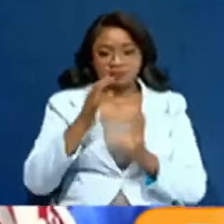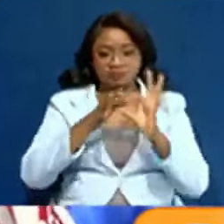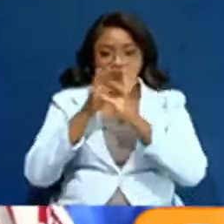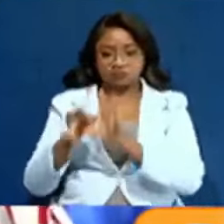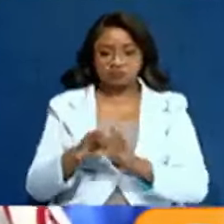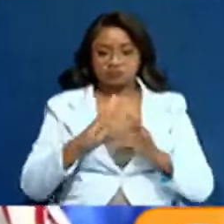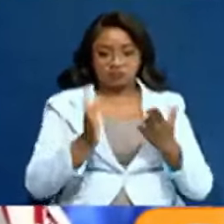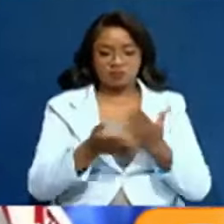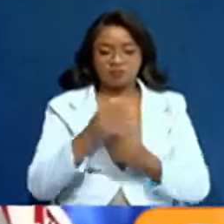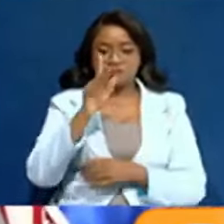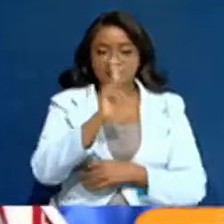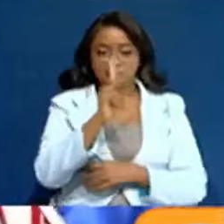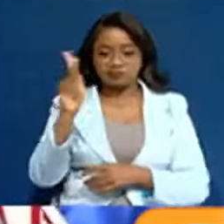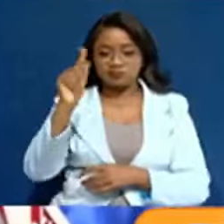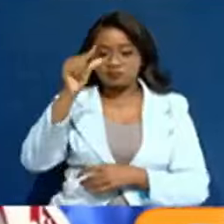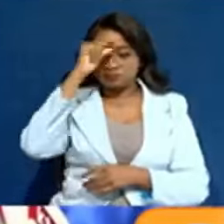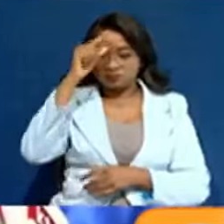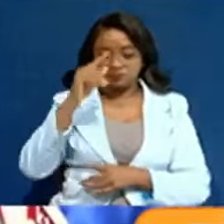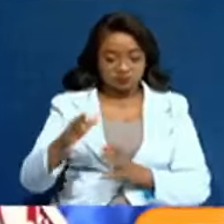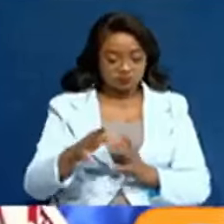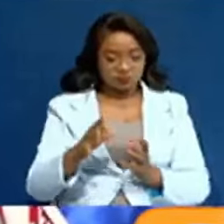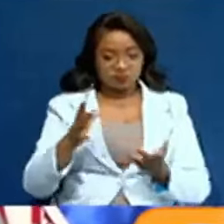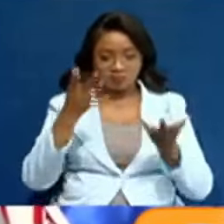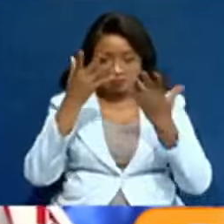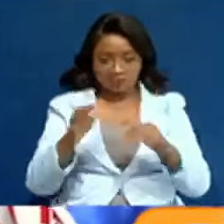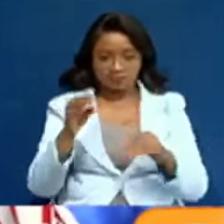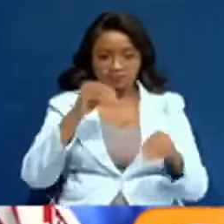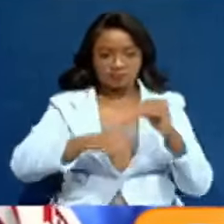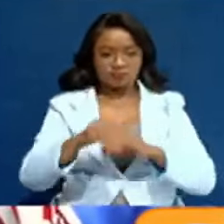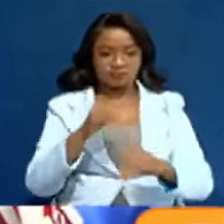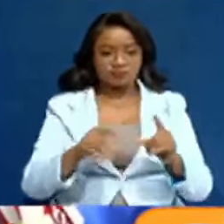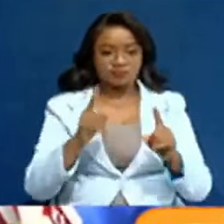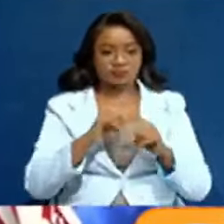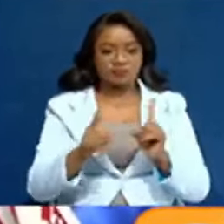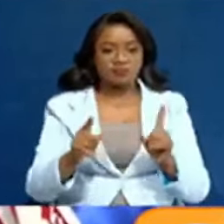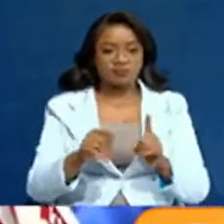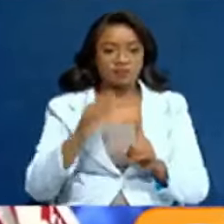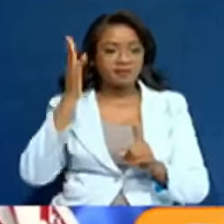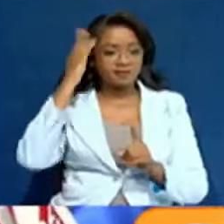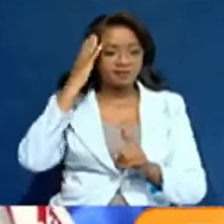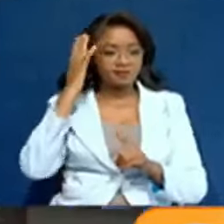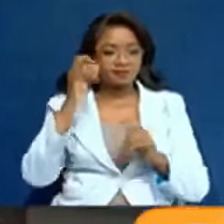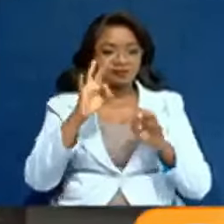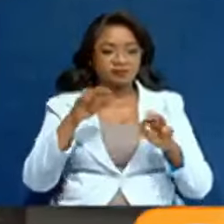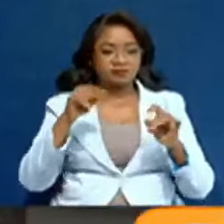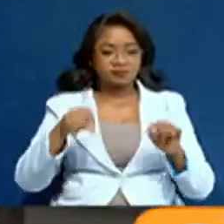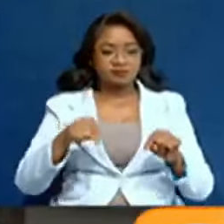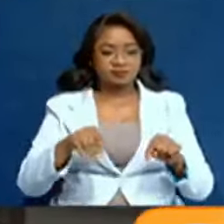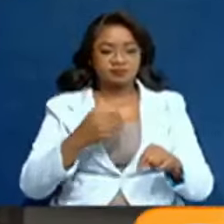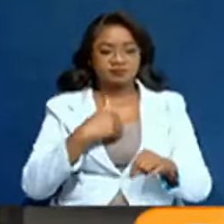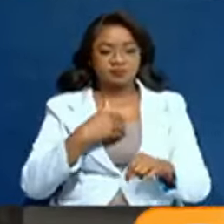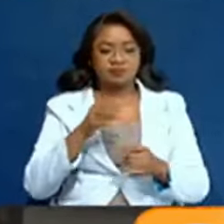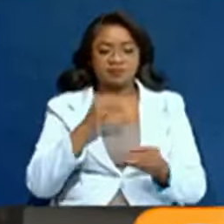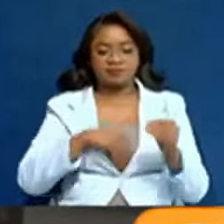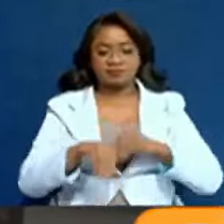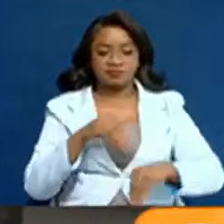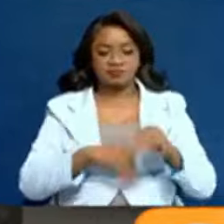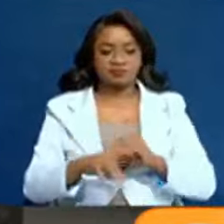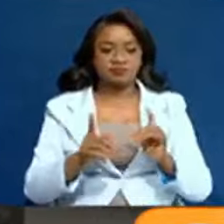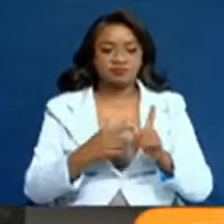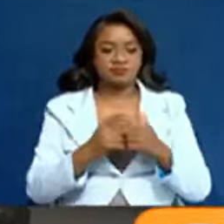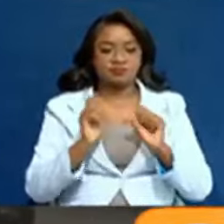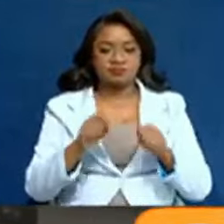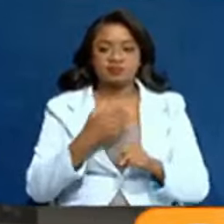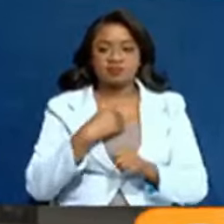home mapema. I'm quite sure if we're in this country today, if it was an election, there'll be no Kenya Kwanza. Speaking at the Oslo